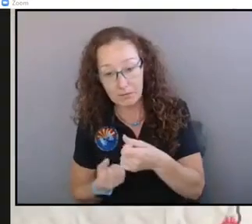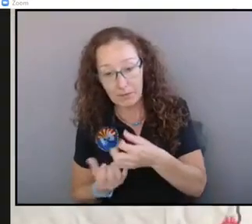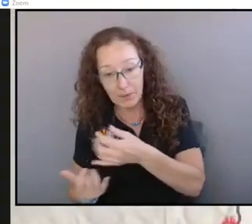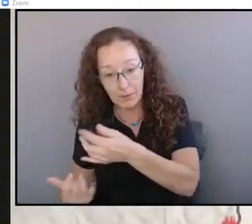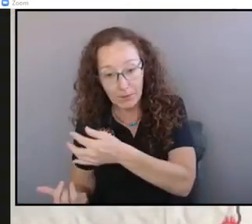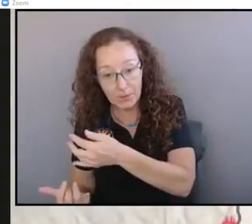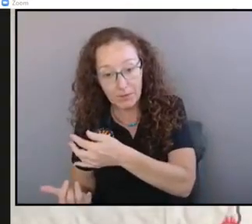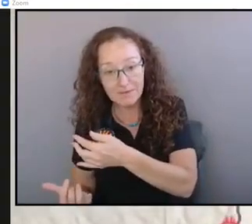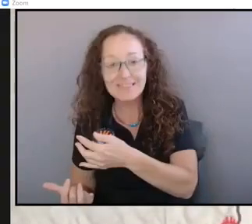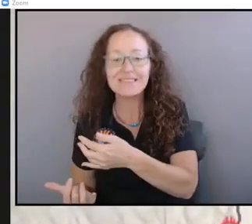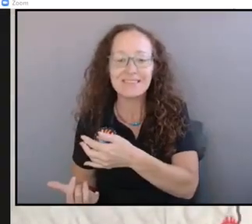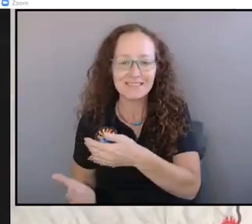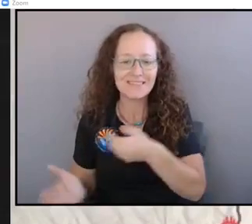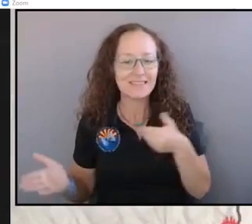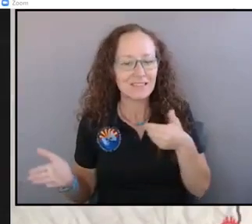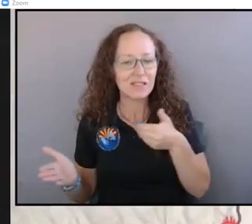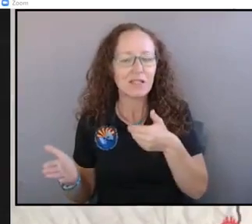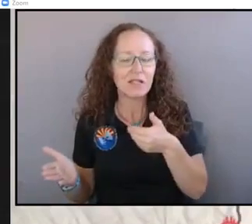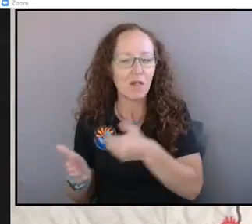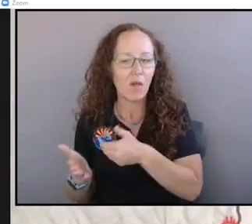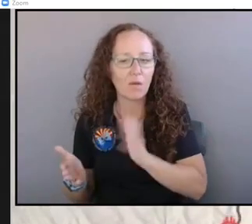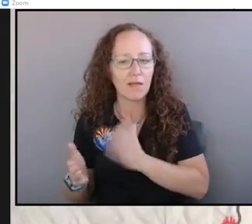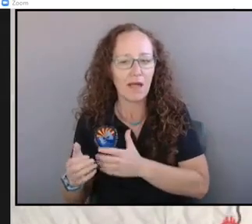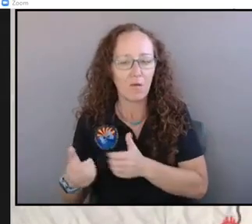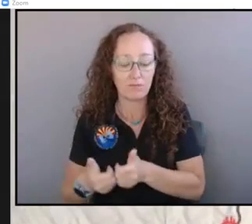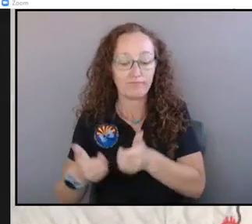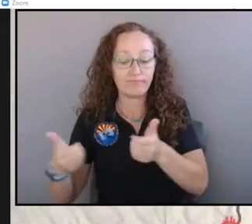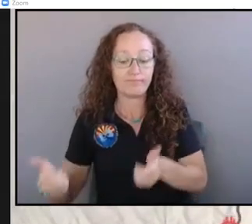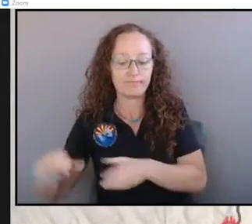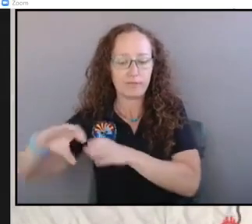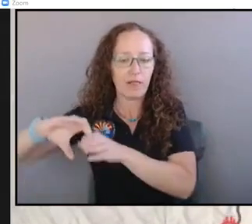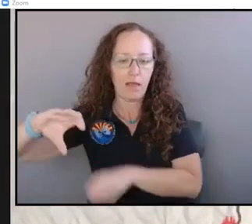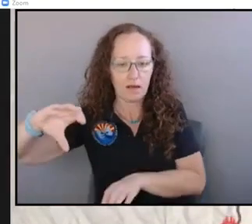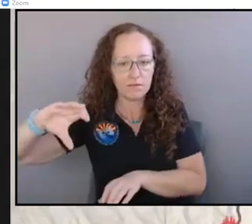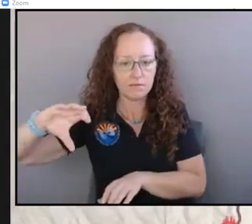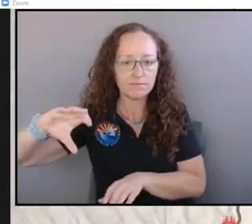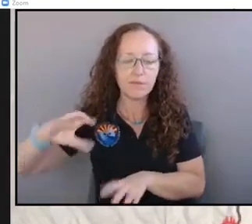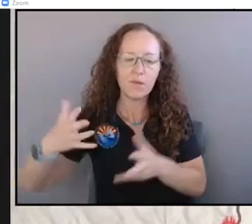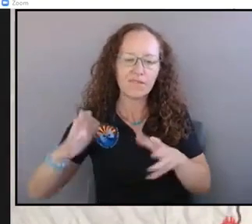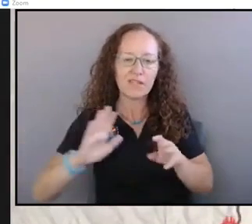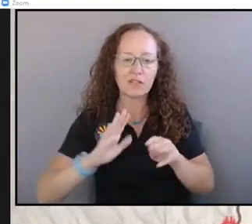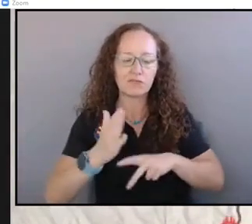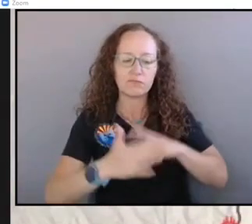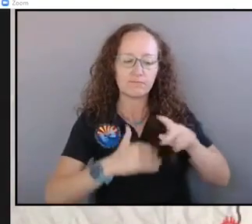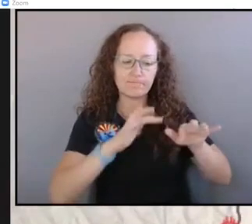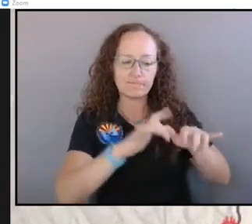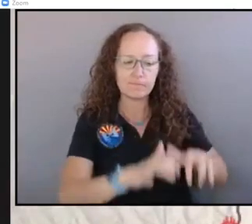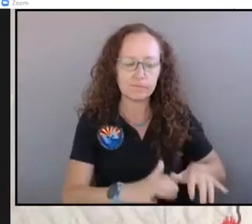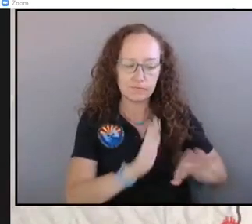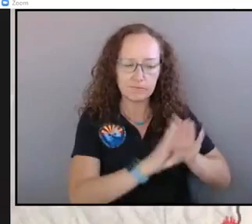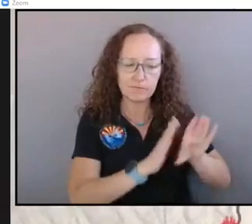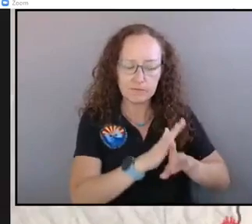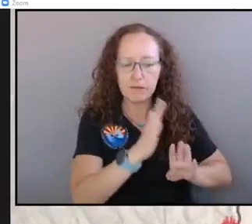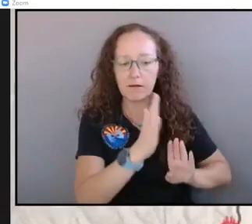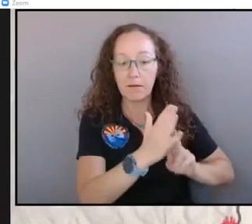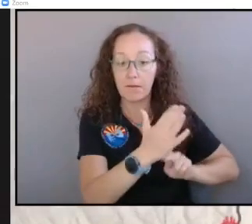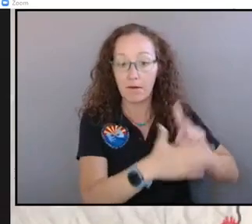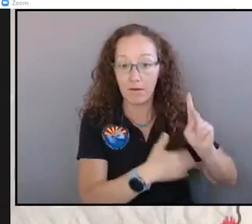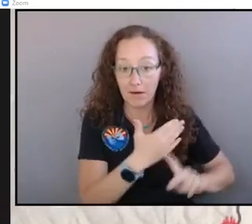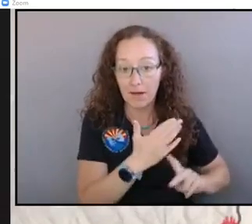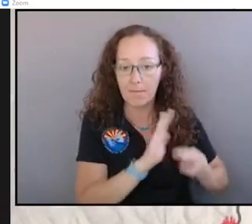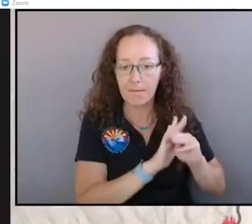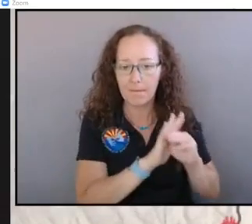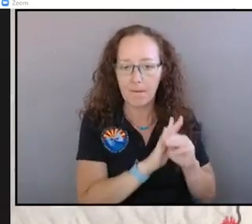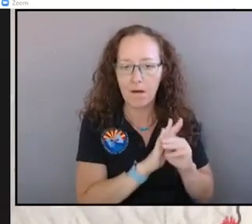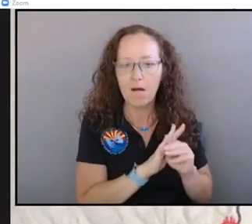our indirect line, we did some modeling. And what we saw this morning is there is potential for these two to grow